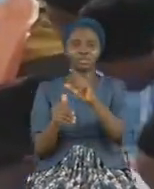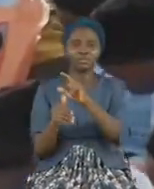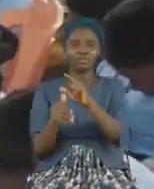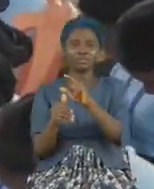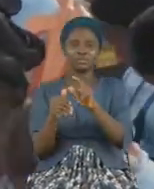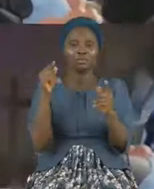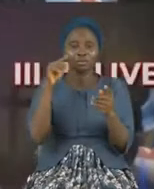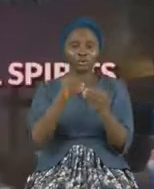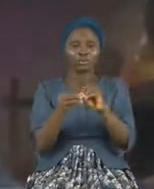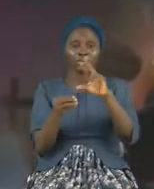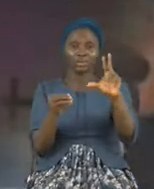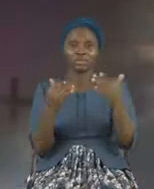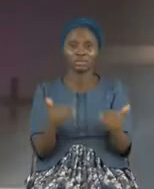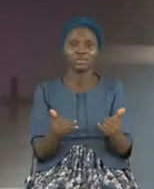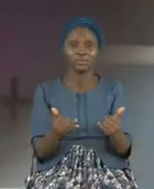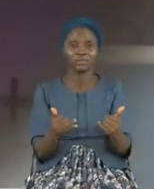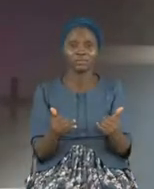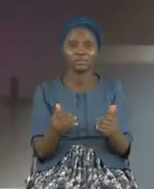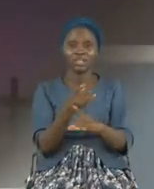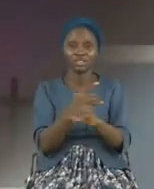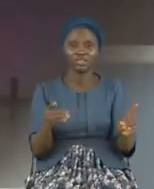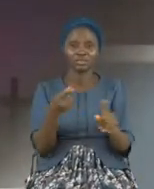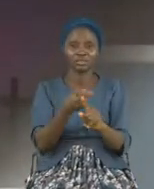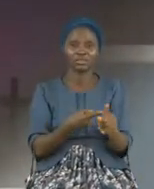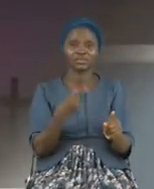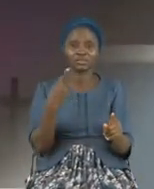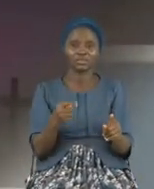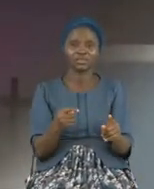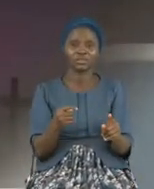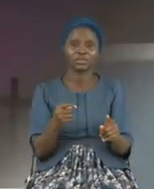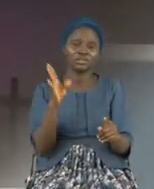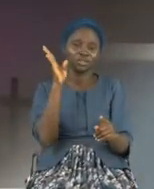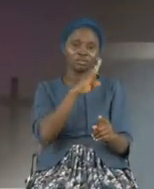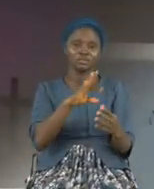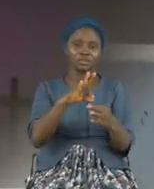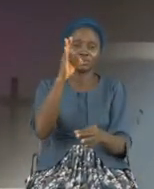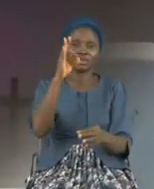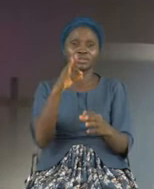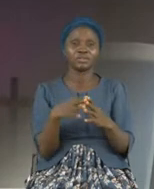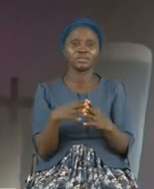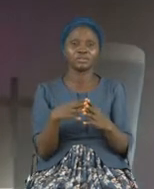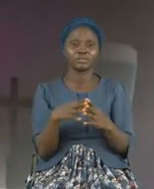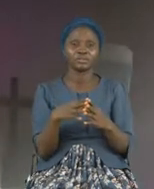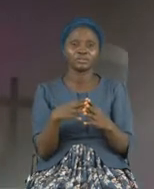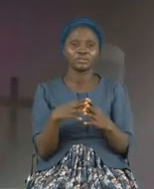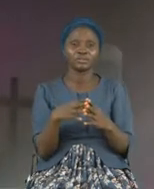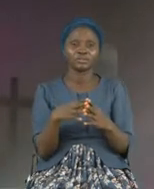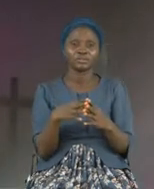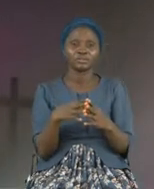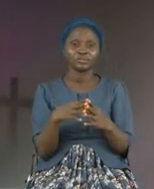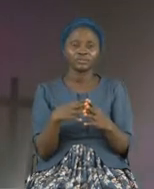from evil spirit. Deliverance from evil spirit.